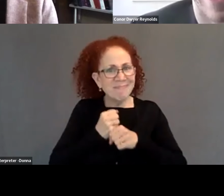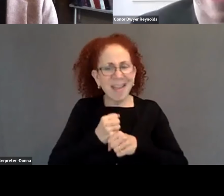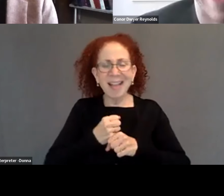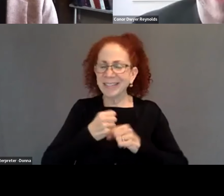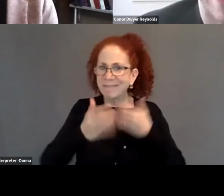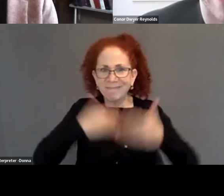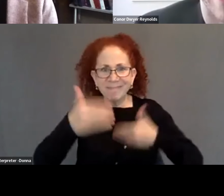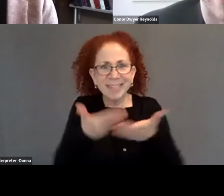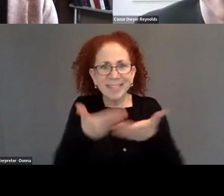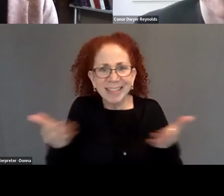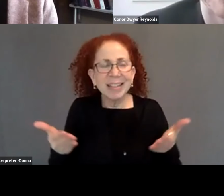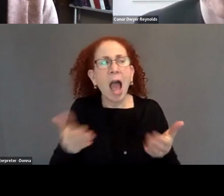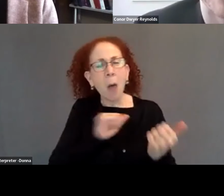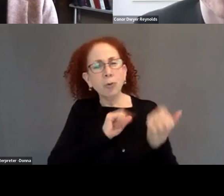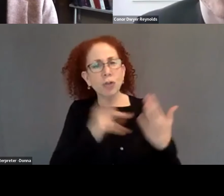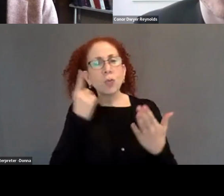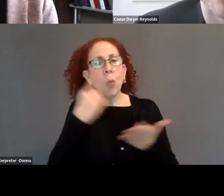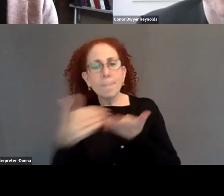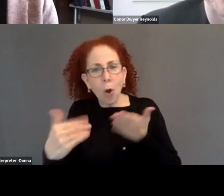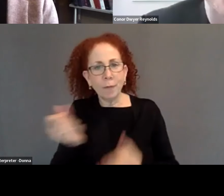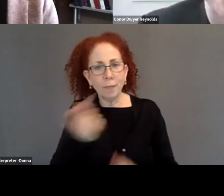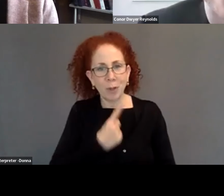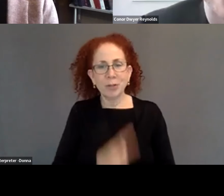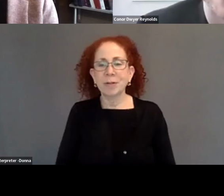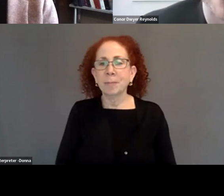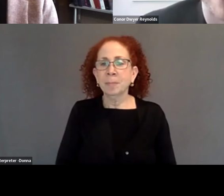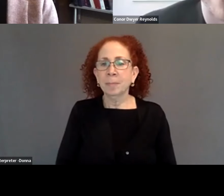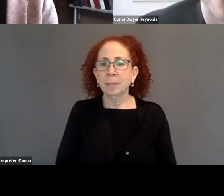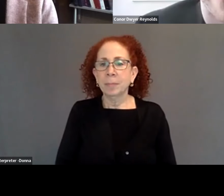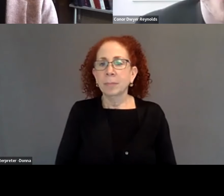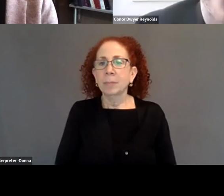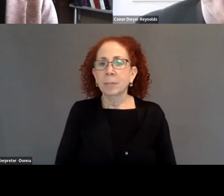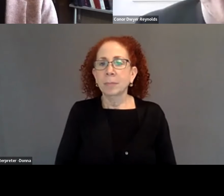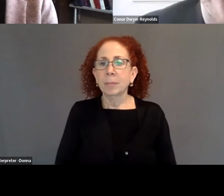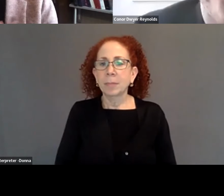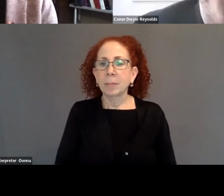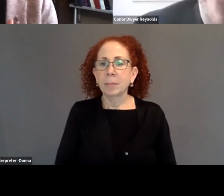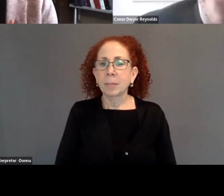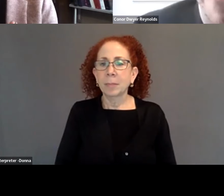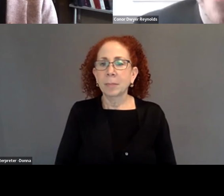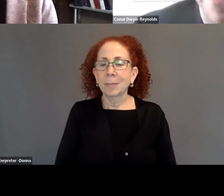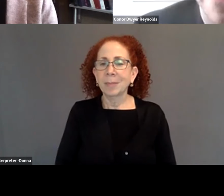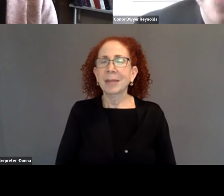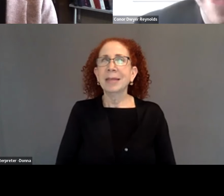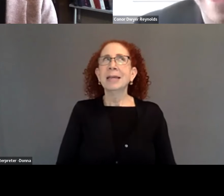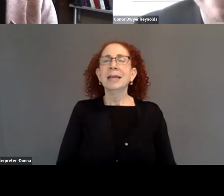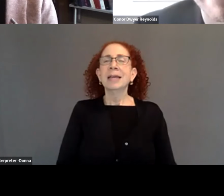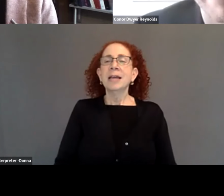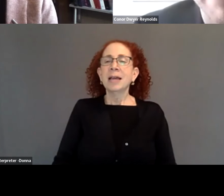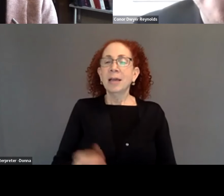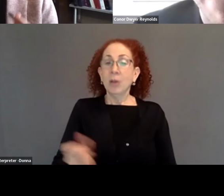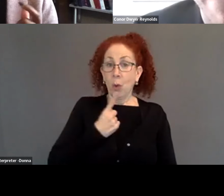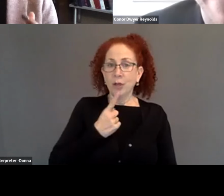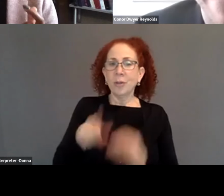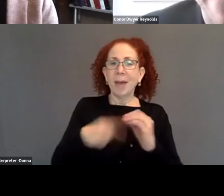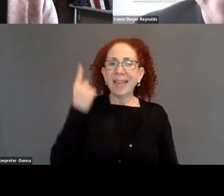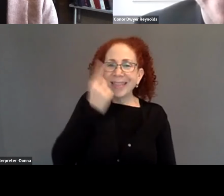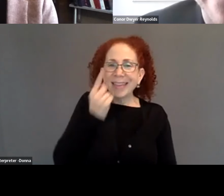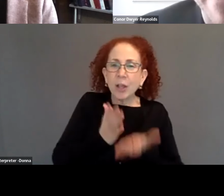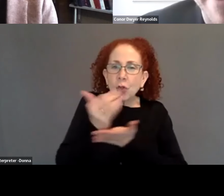to tackle one aspect of the question that you posed regarding thinking through,